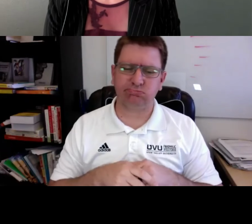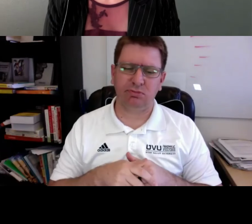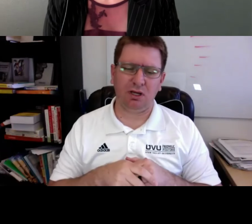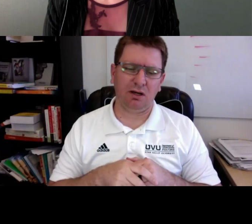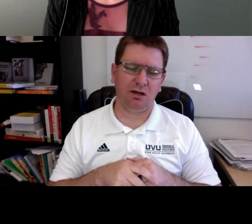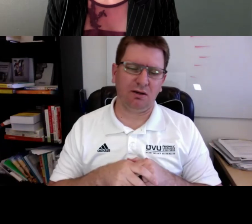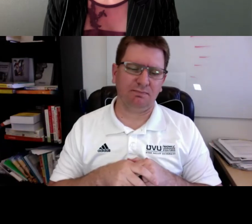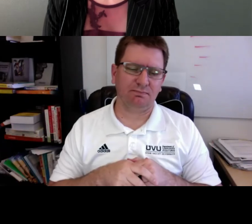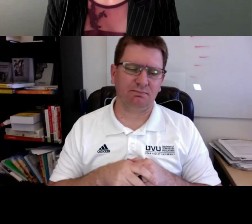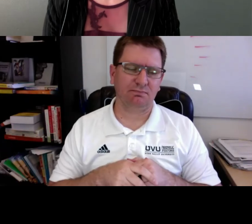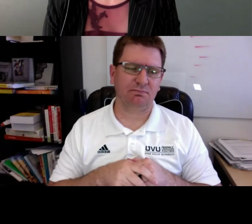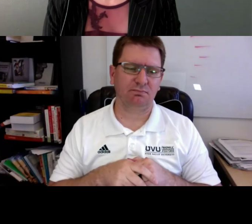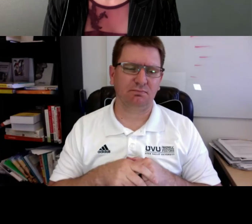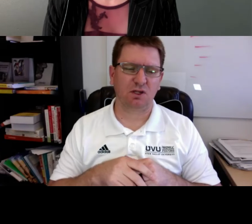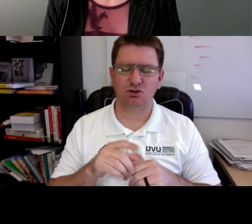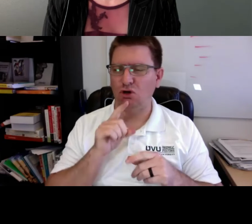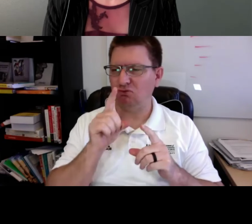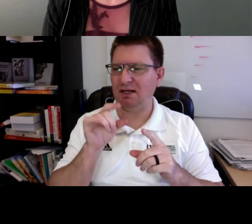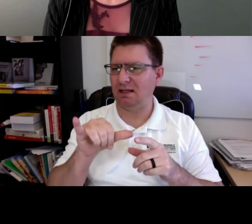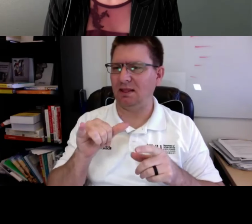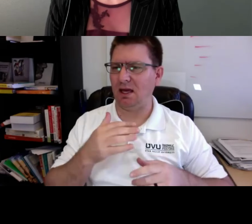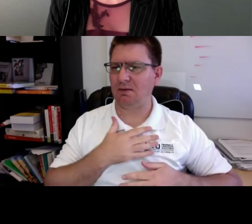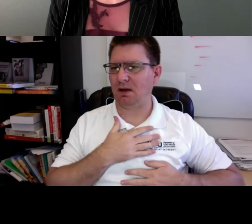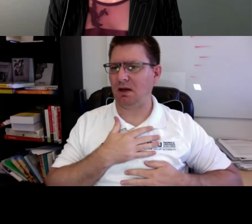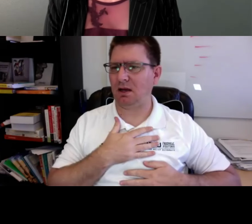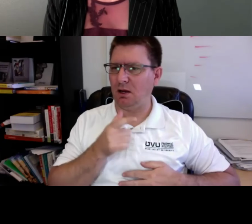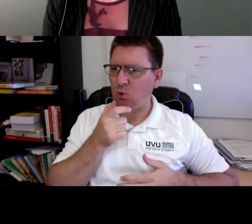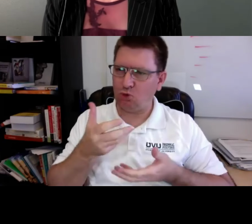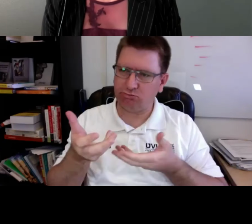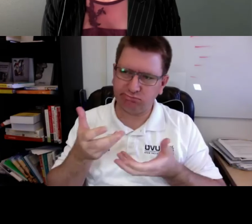So that's a little bit on my background.